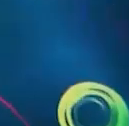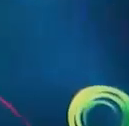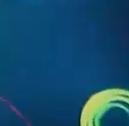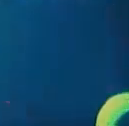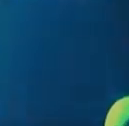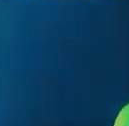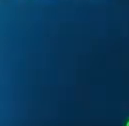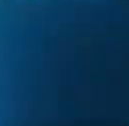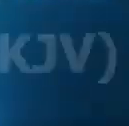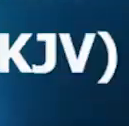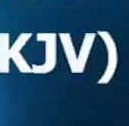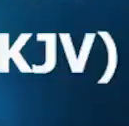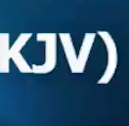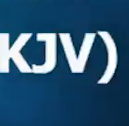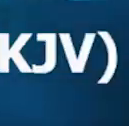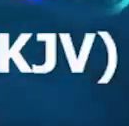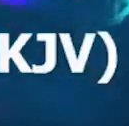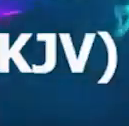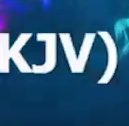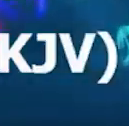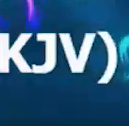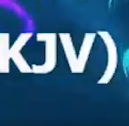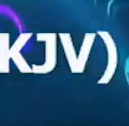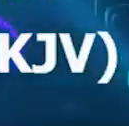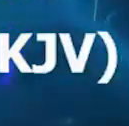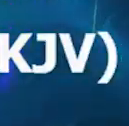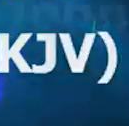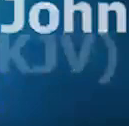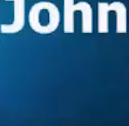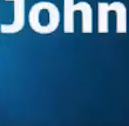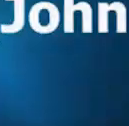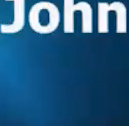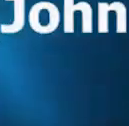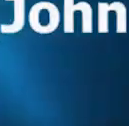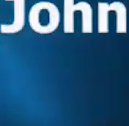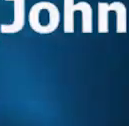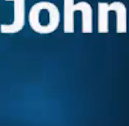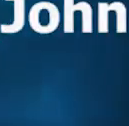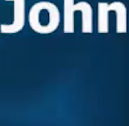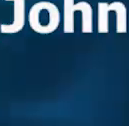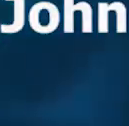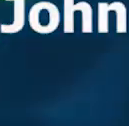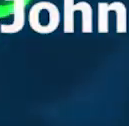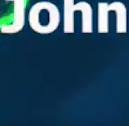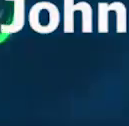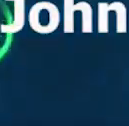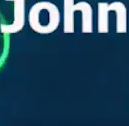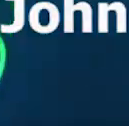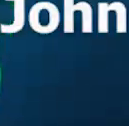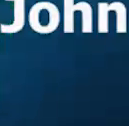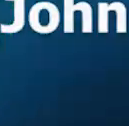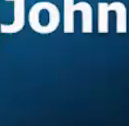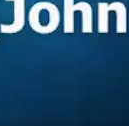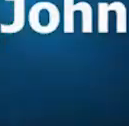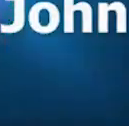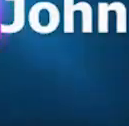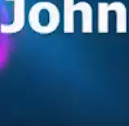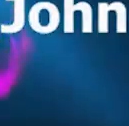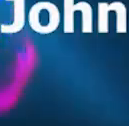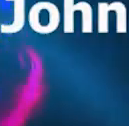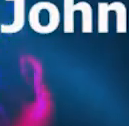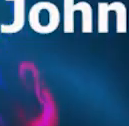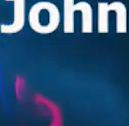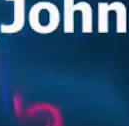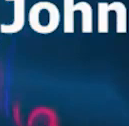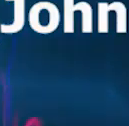in the resurrection at the last day." Jesus said to them, "I am the resurrection and the life. He